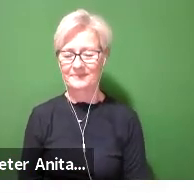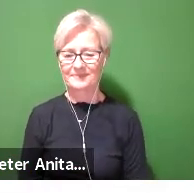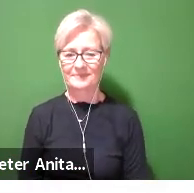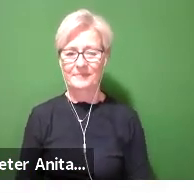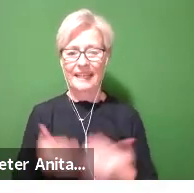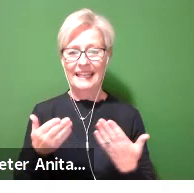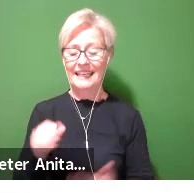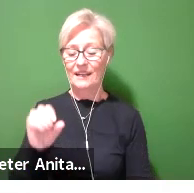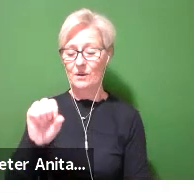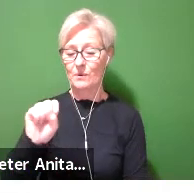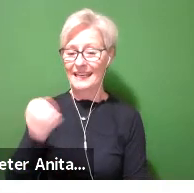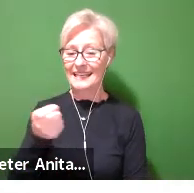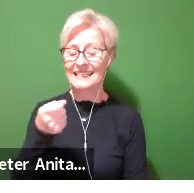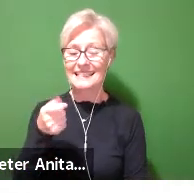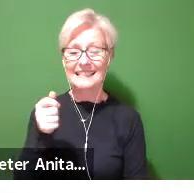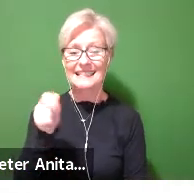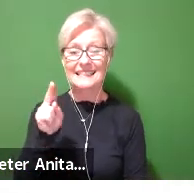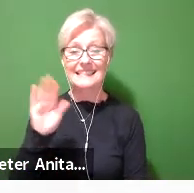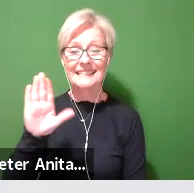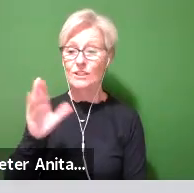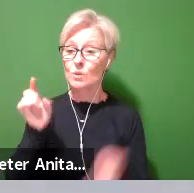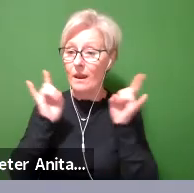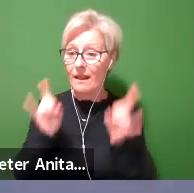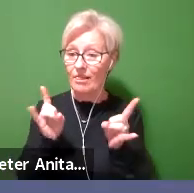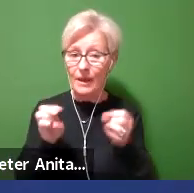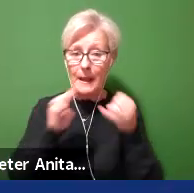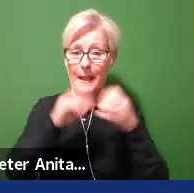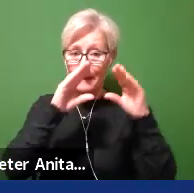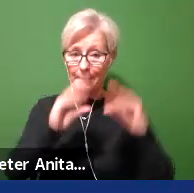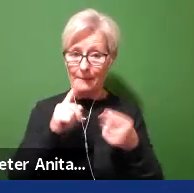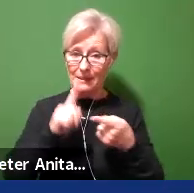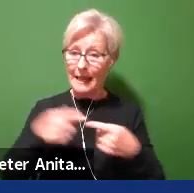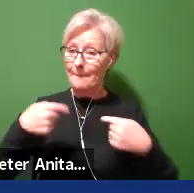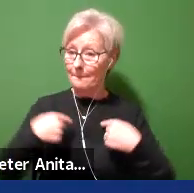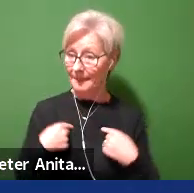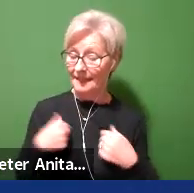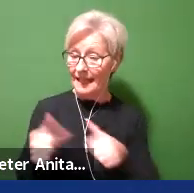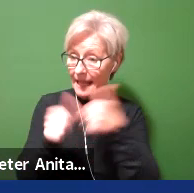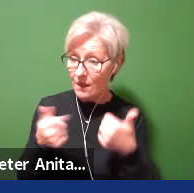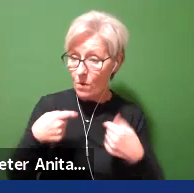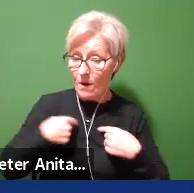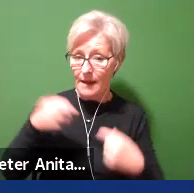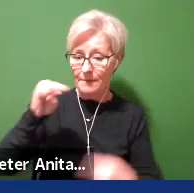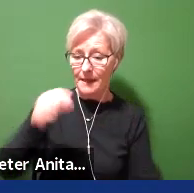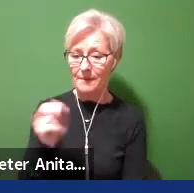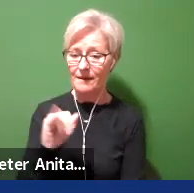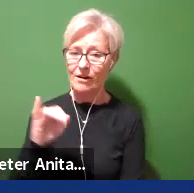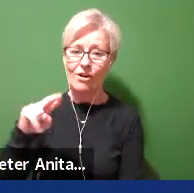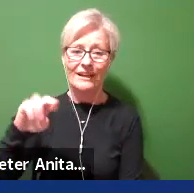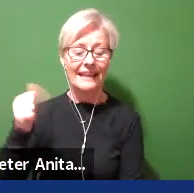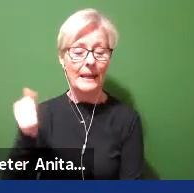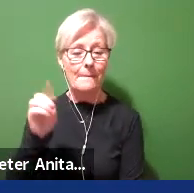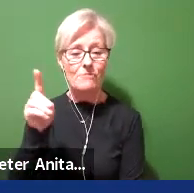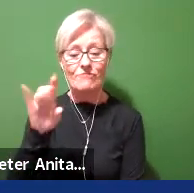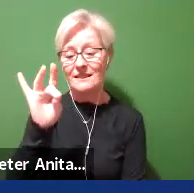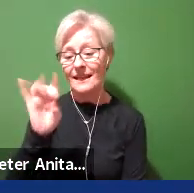Sexual health, menopause and me. Hello, my name is Mairead Kelly and I'm a health promotion and improvement officer